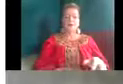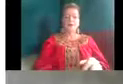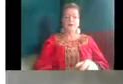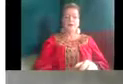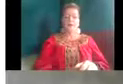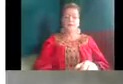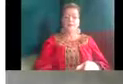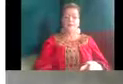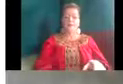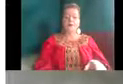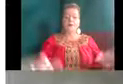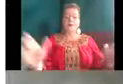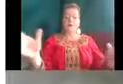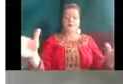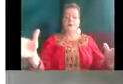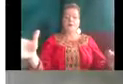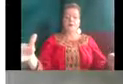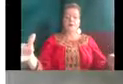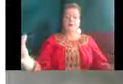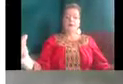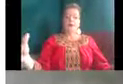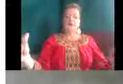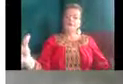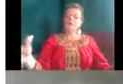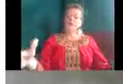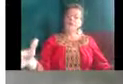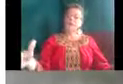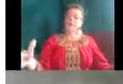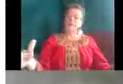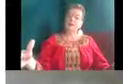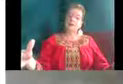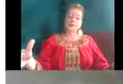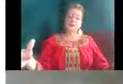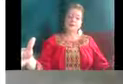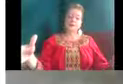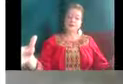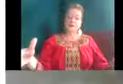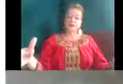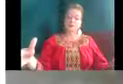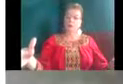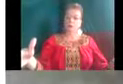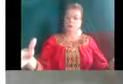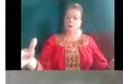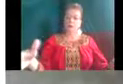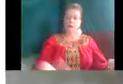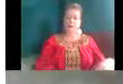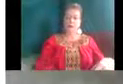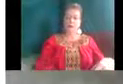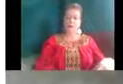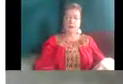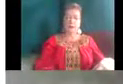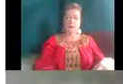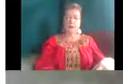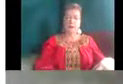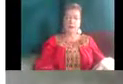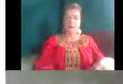it was a great uh comparative article on how to choose a medical alert system and it's what by consumer reports and the link